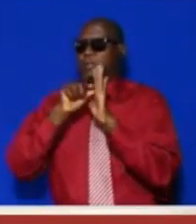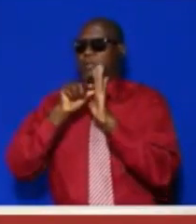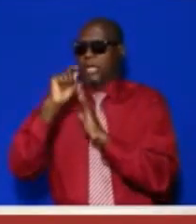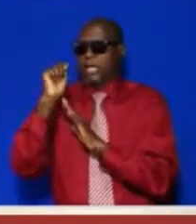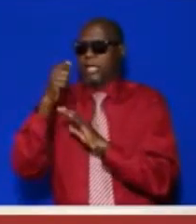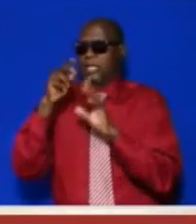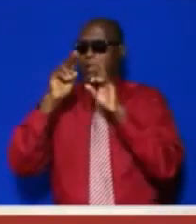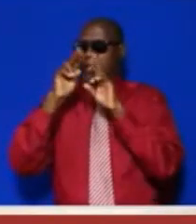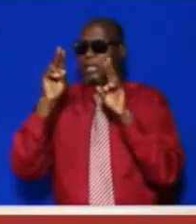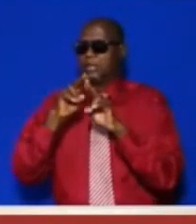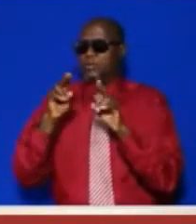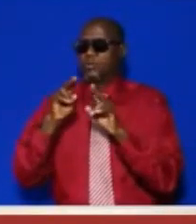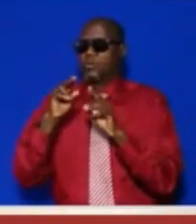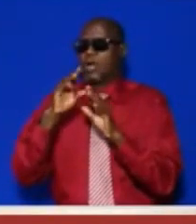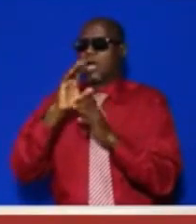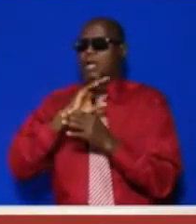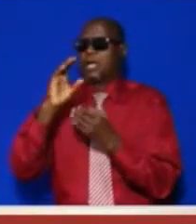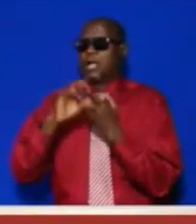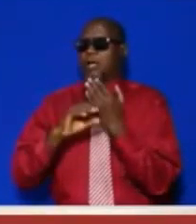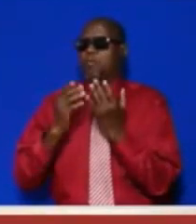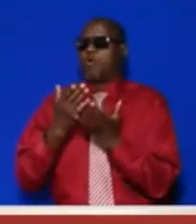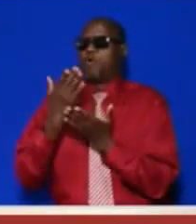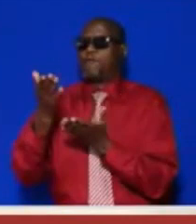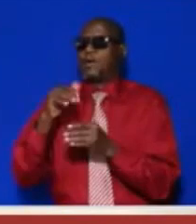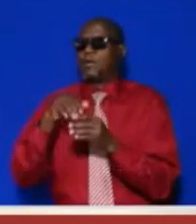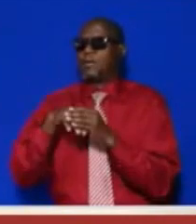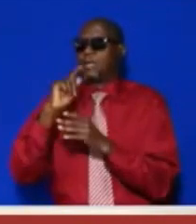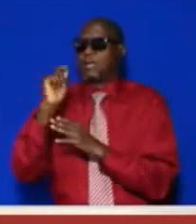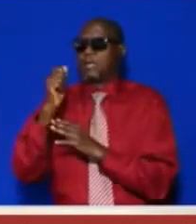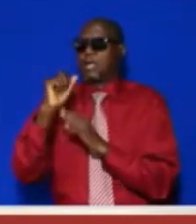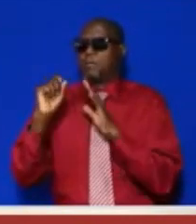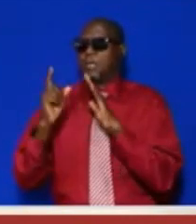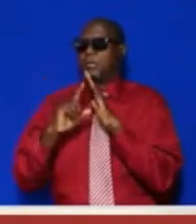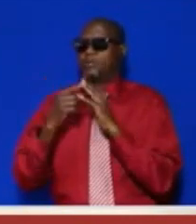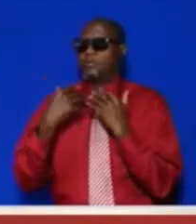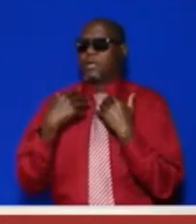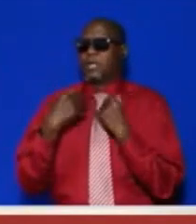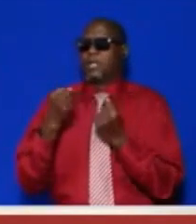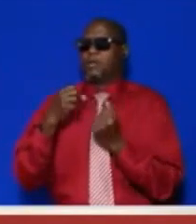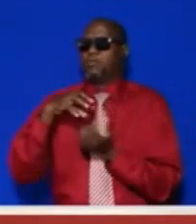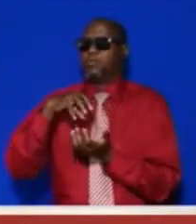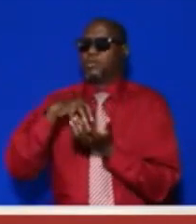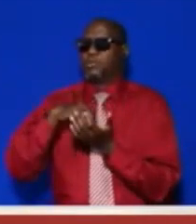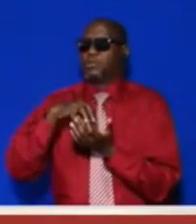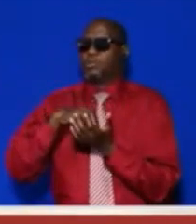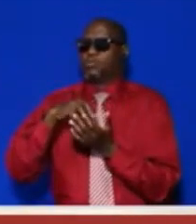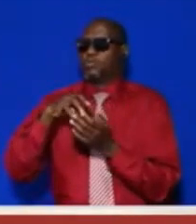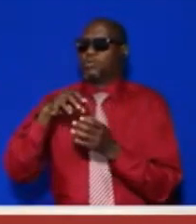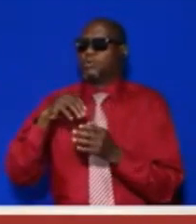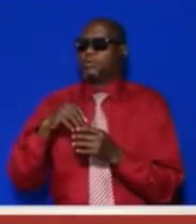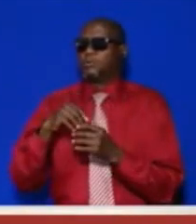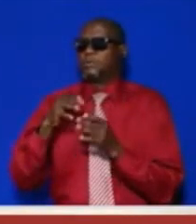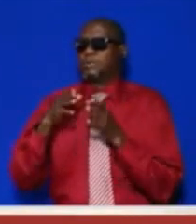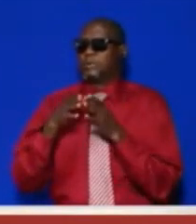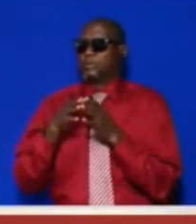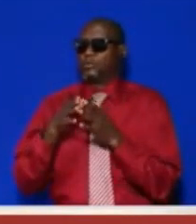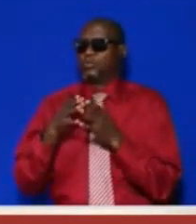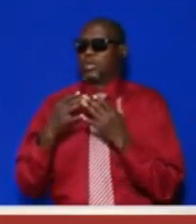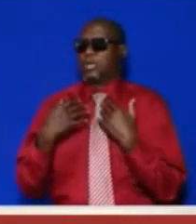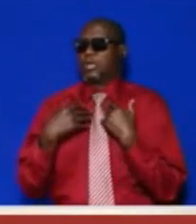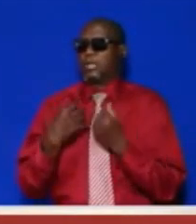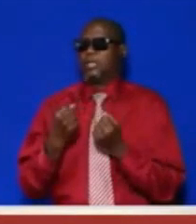curriculum offered in Kenya, relating to the Ministry of Health's position on the definition of sexual health and